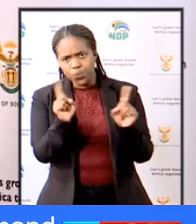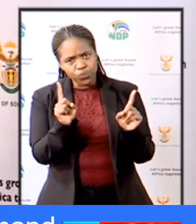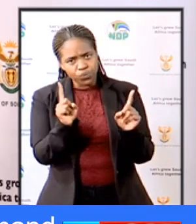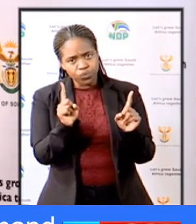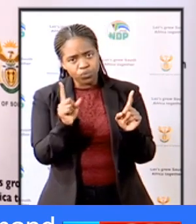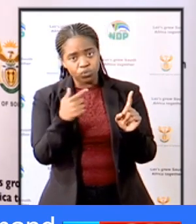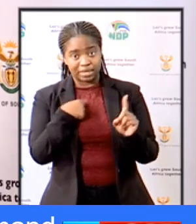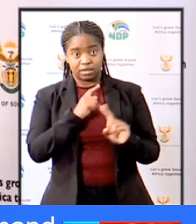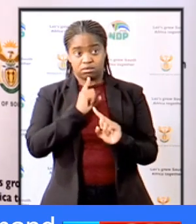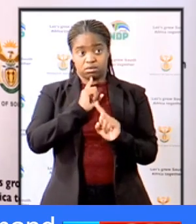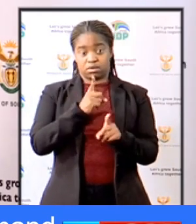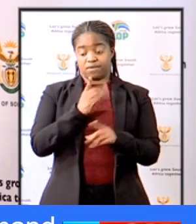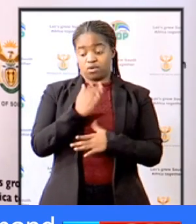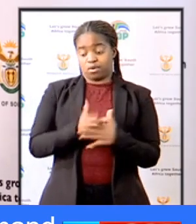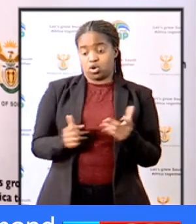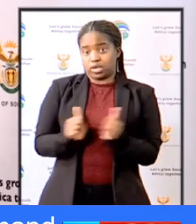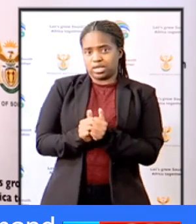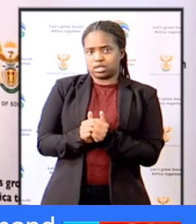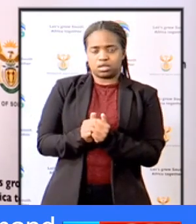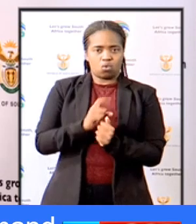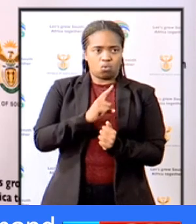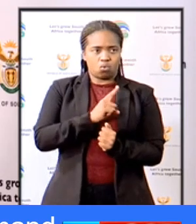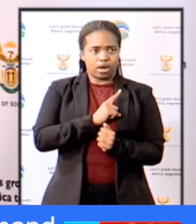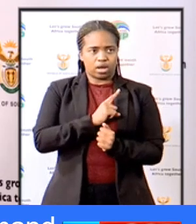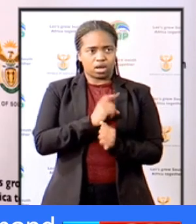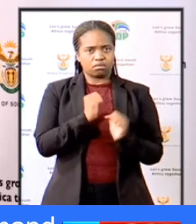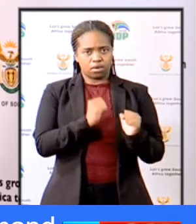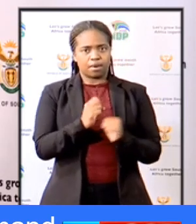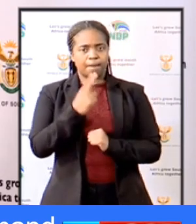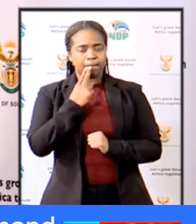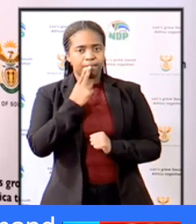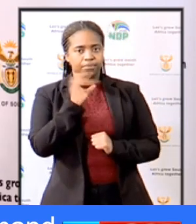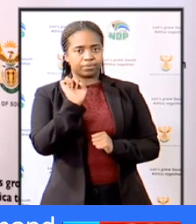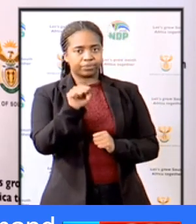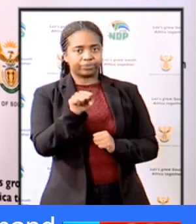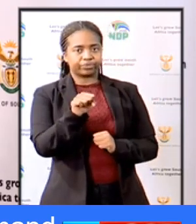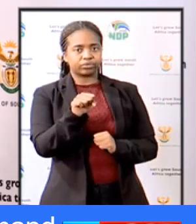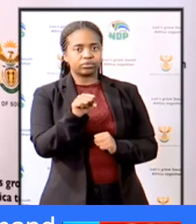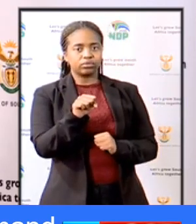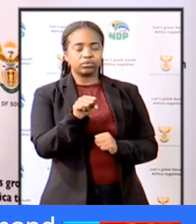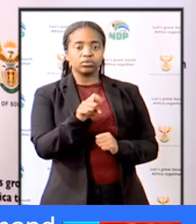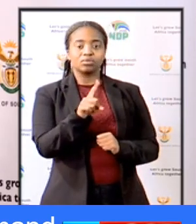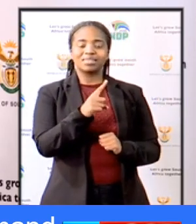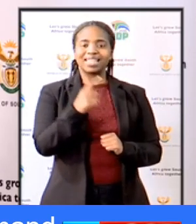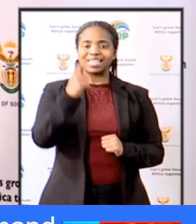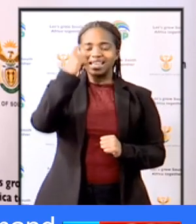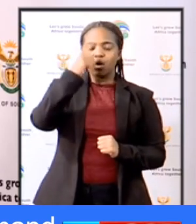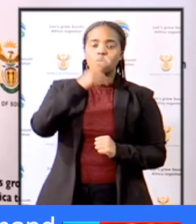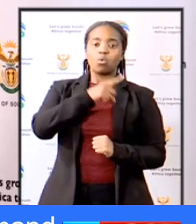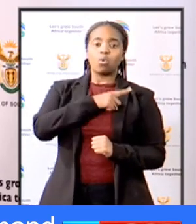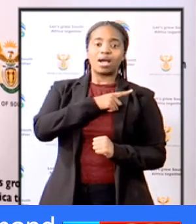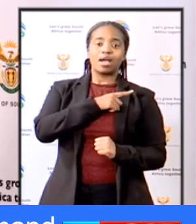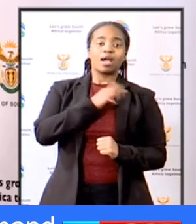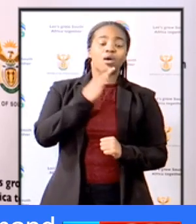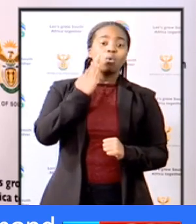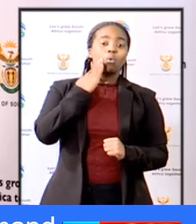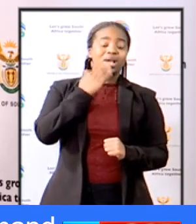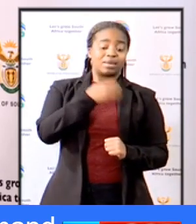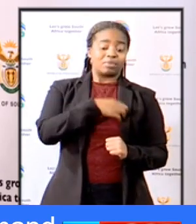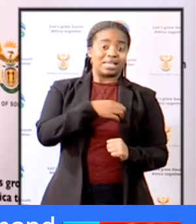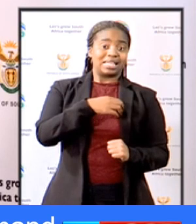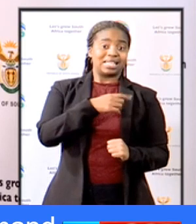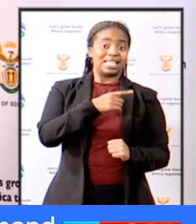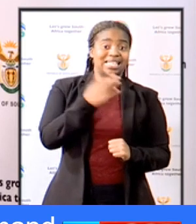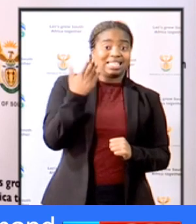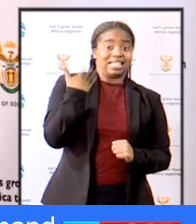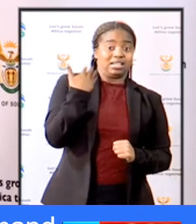answering for the colleagues, because we have not unbanned. I think it's referring to the initial announcement that the ban